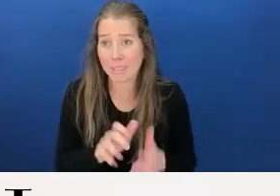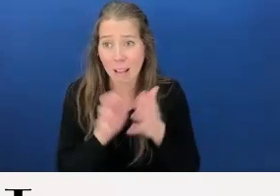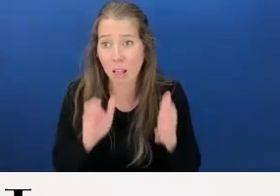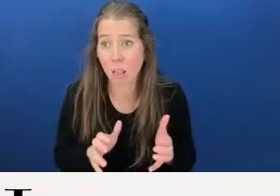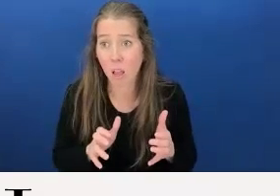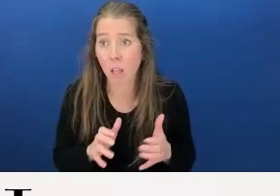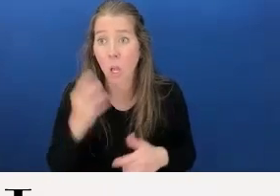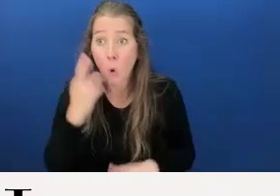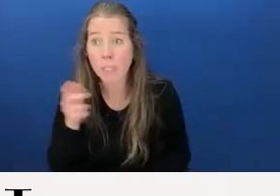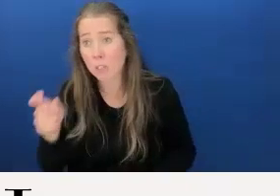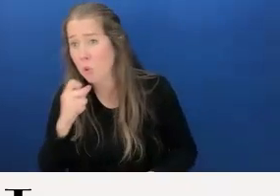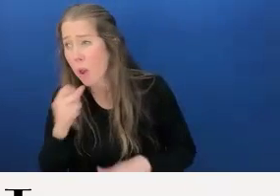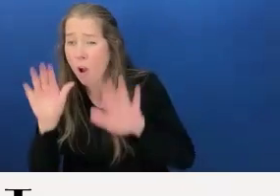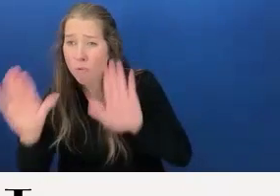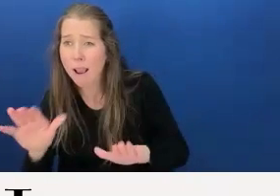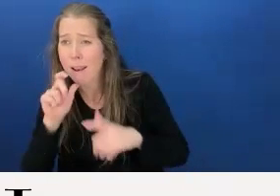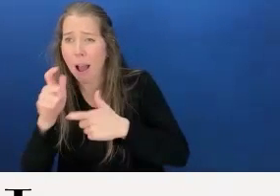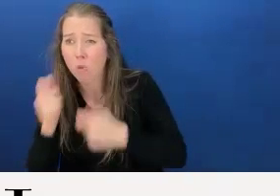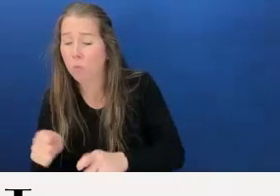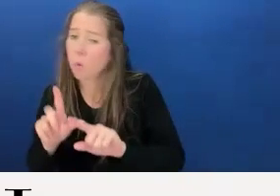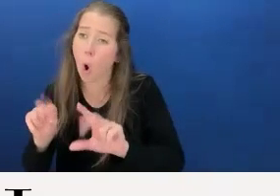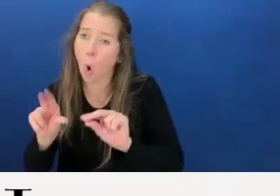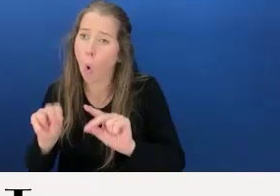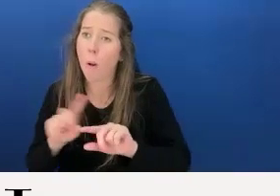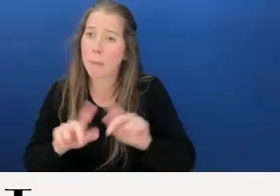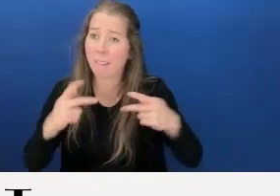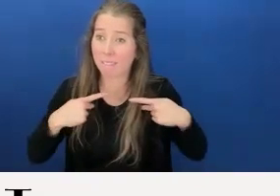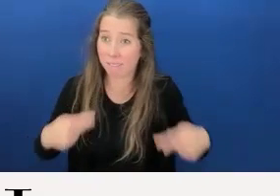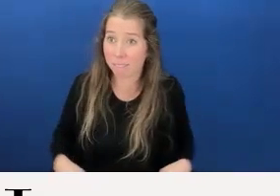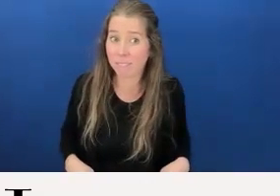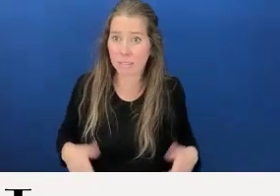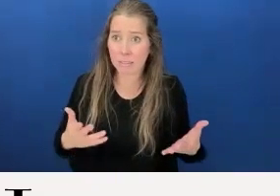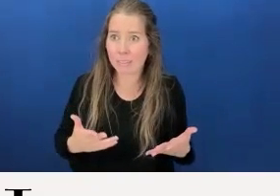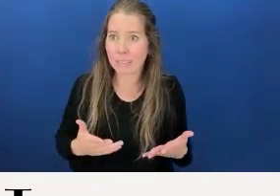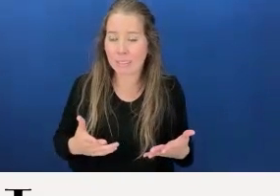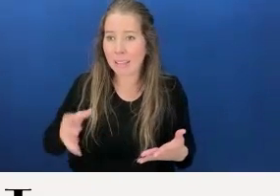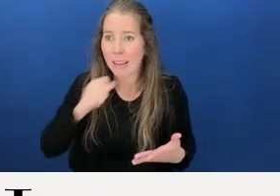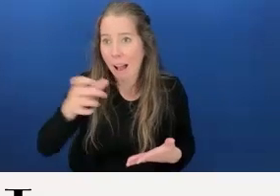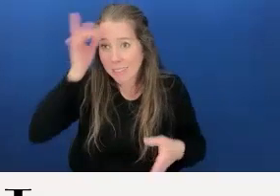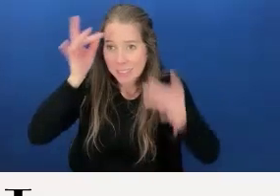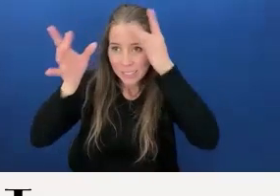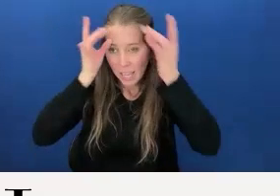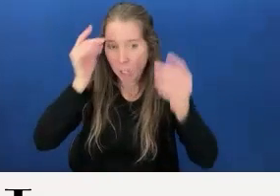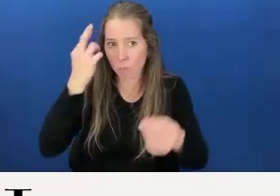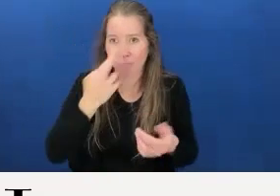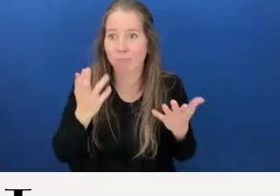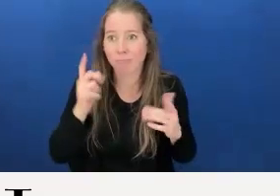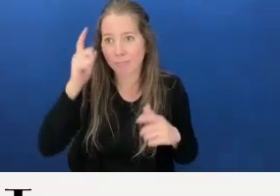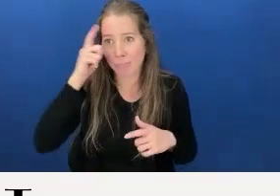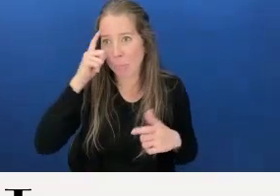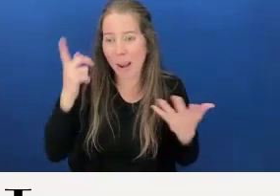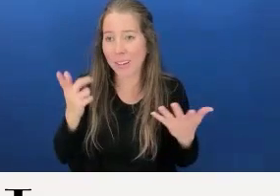super interesting, but physiologically, it's not sticking. So if